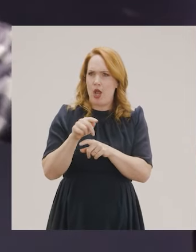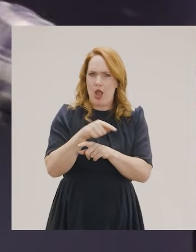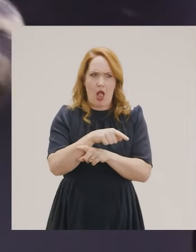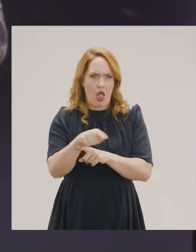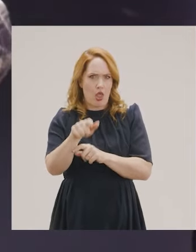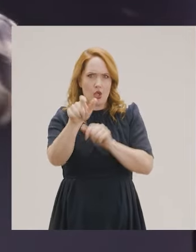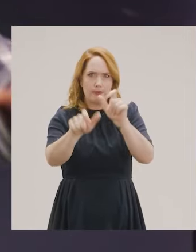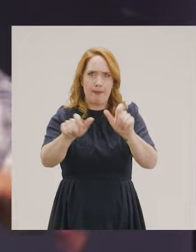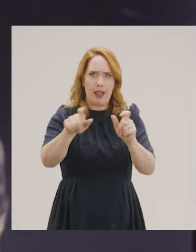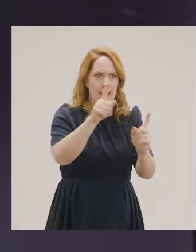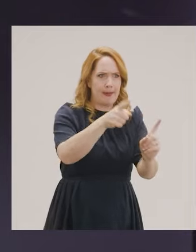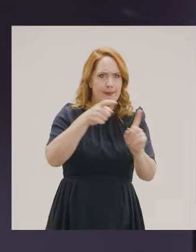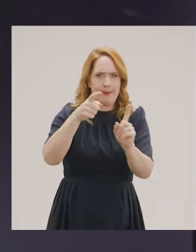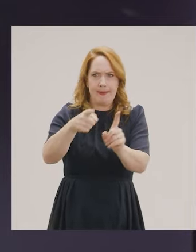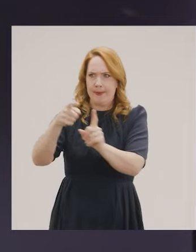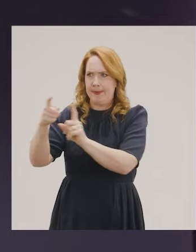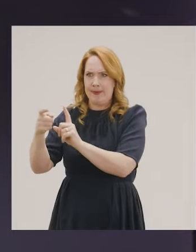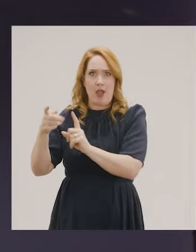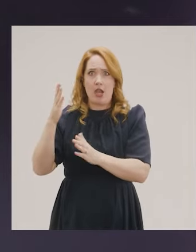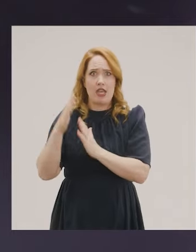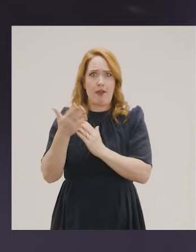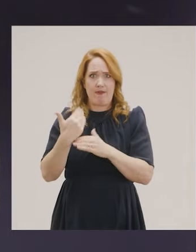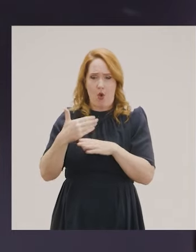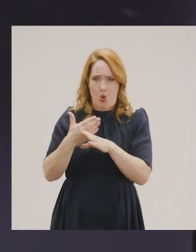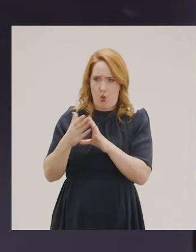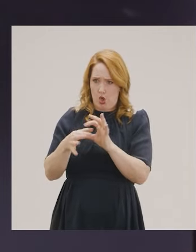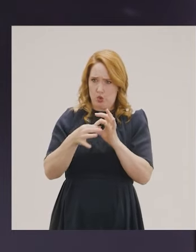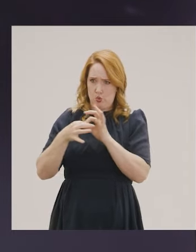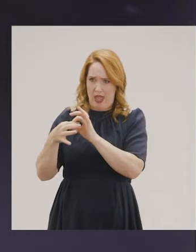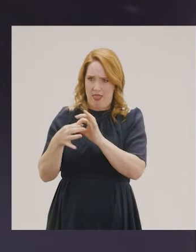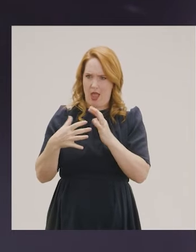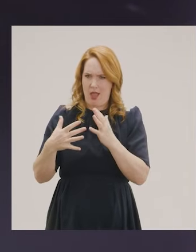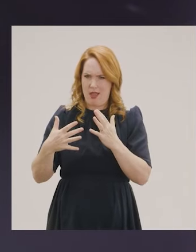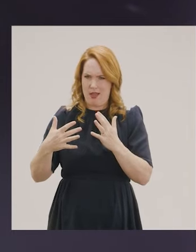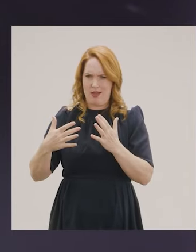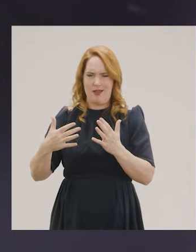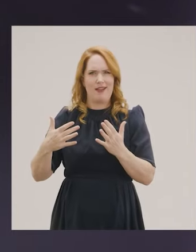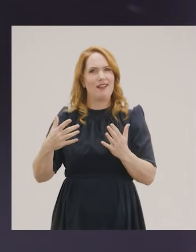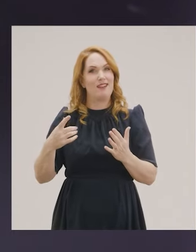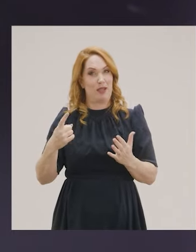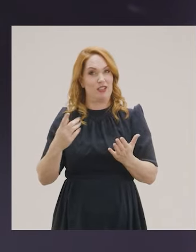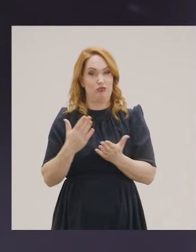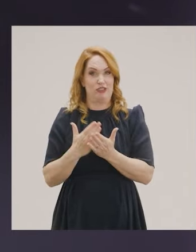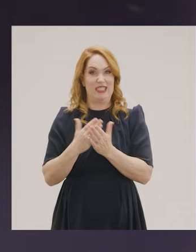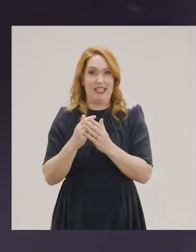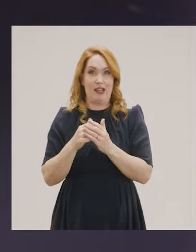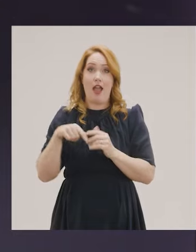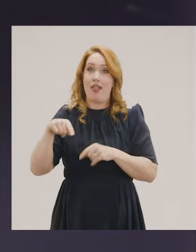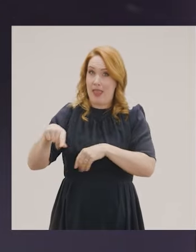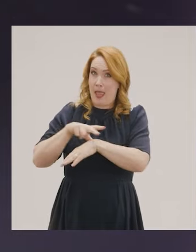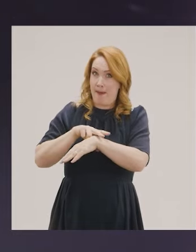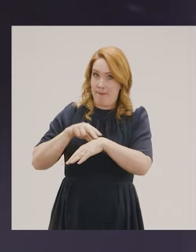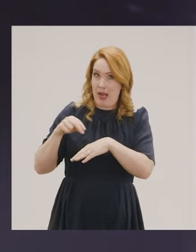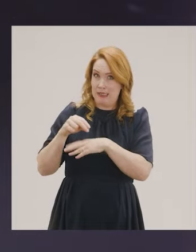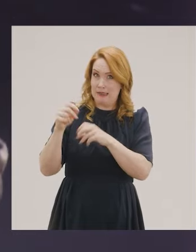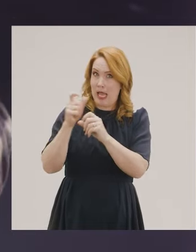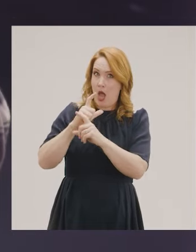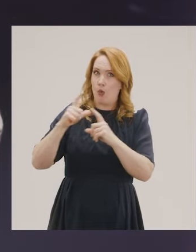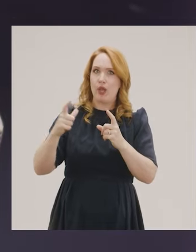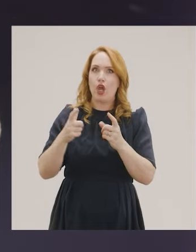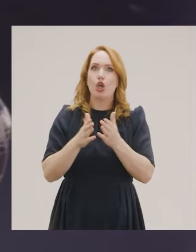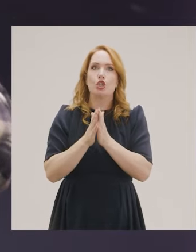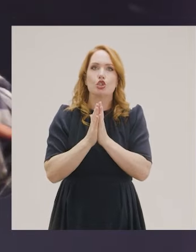together people who've never worked together before. And everything's great in theory. One of the things that Roy, the senior sergeant,